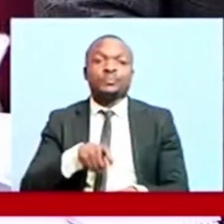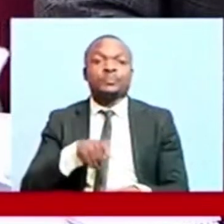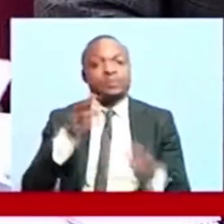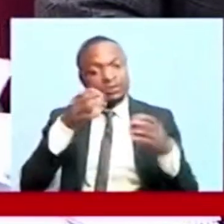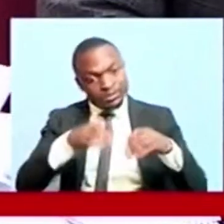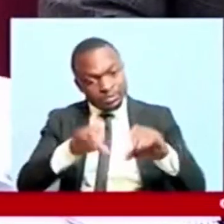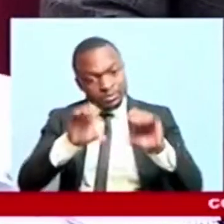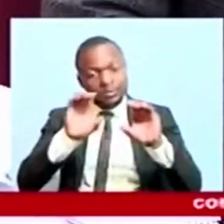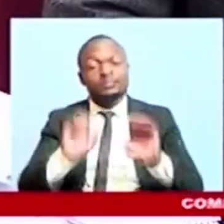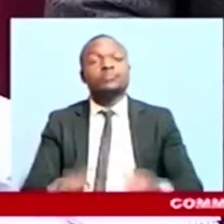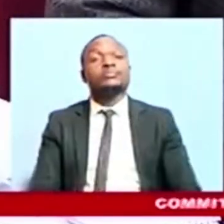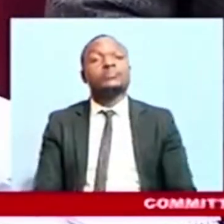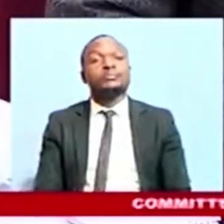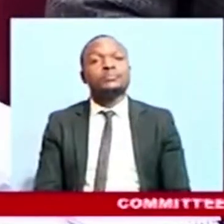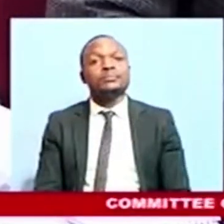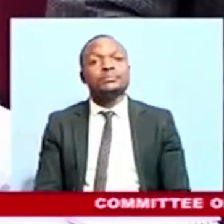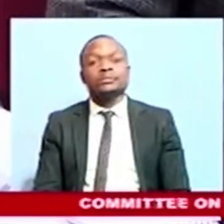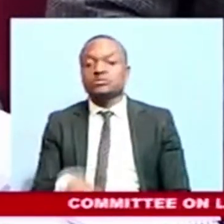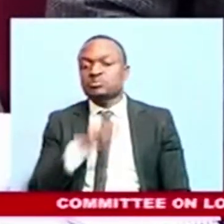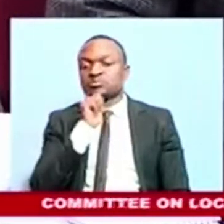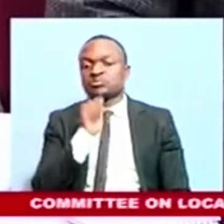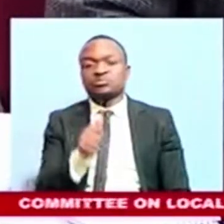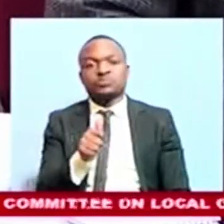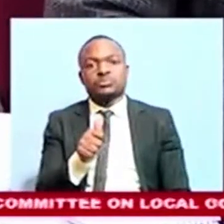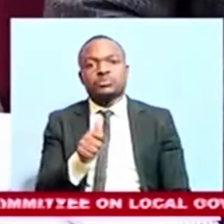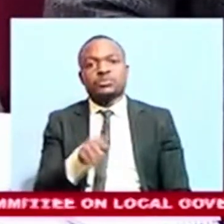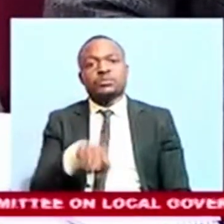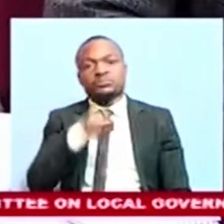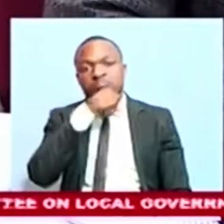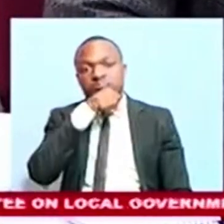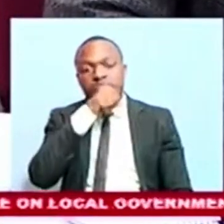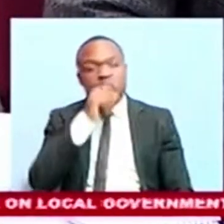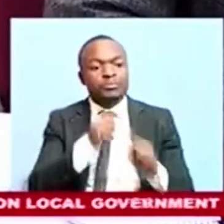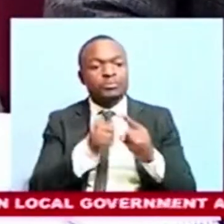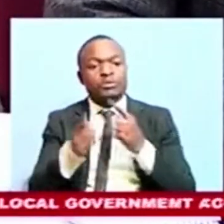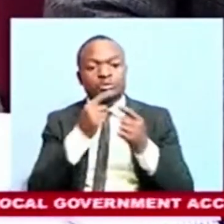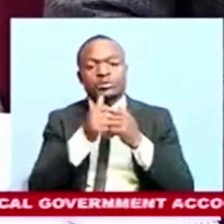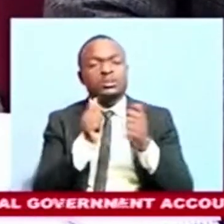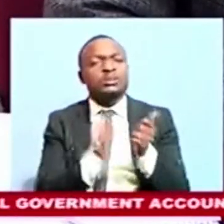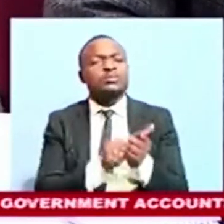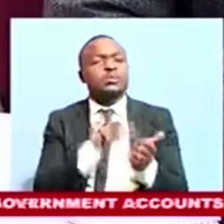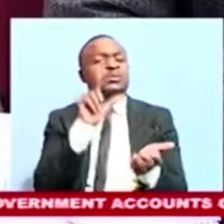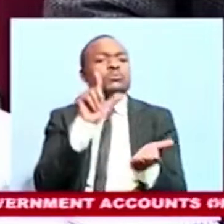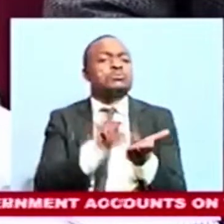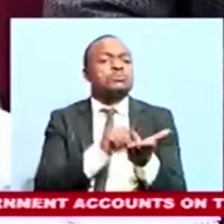continued. Unlike pigs, then we talk of poultry.